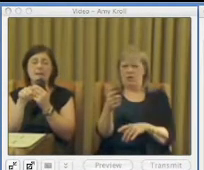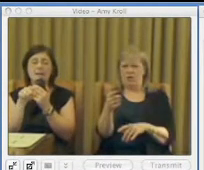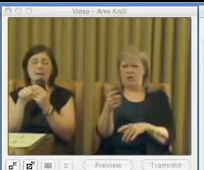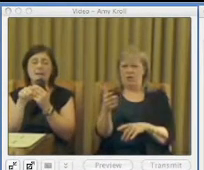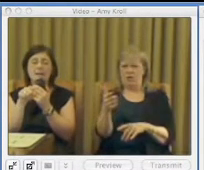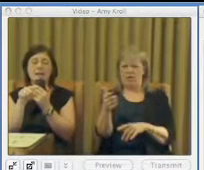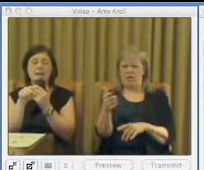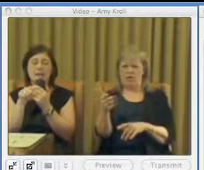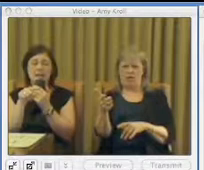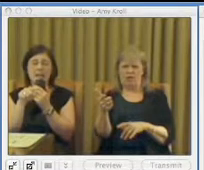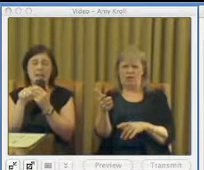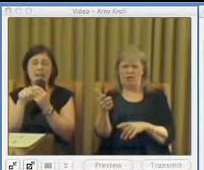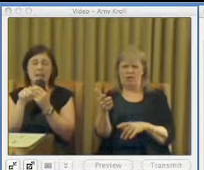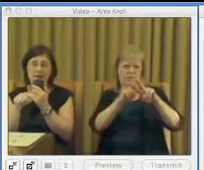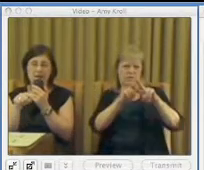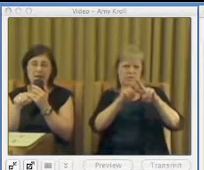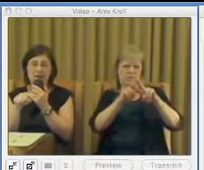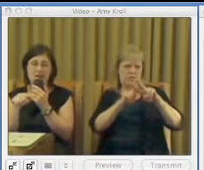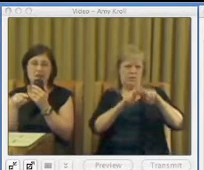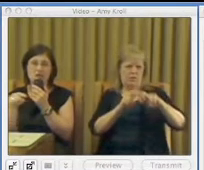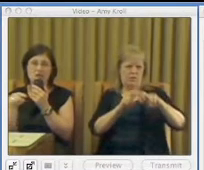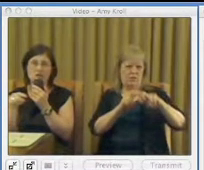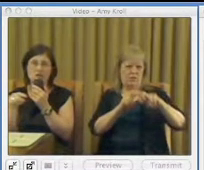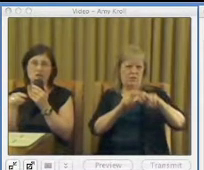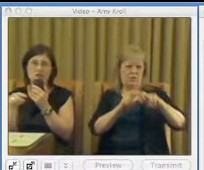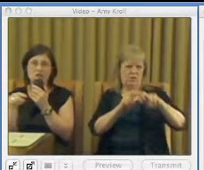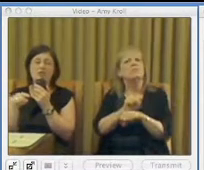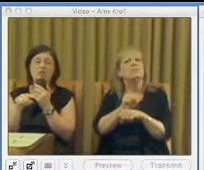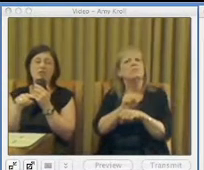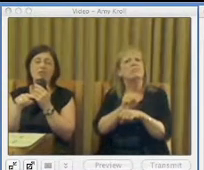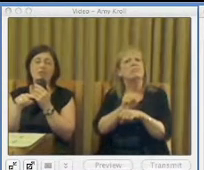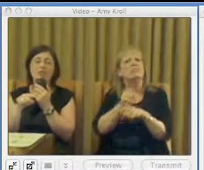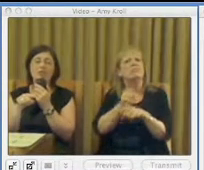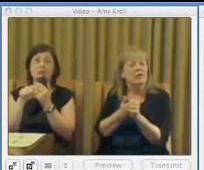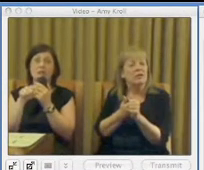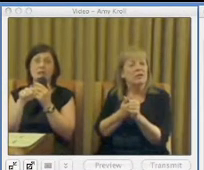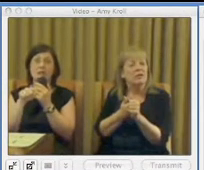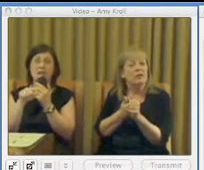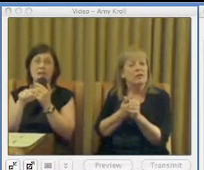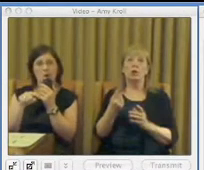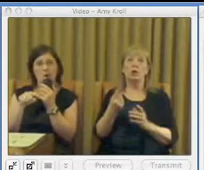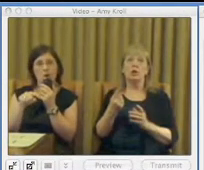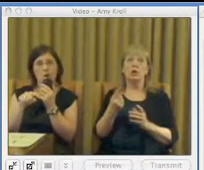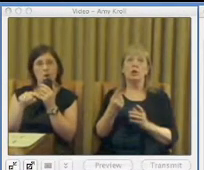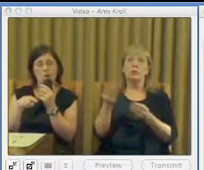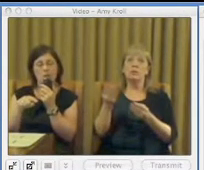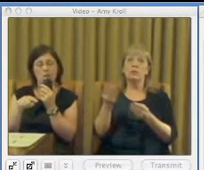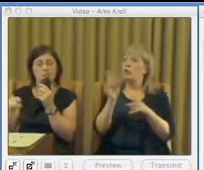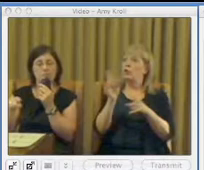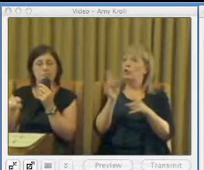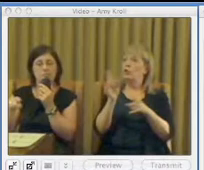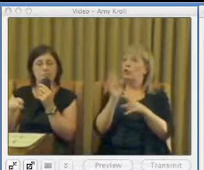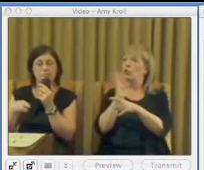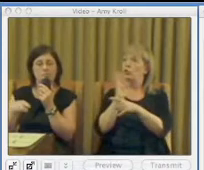and what was really happening in that interaction. Was that interpreter just relaying the